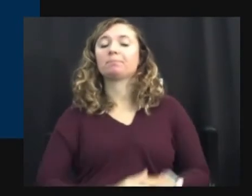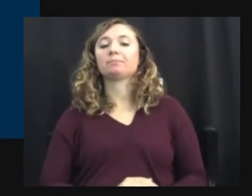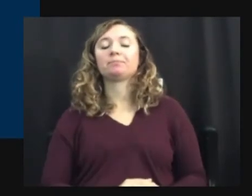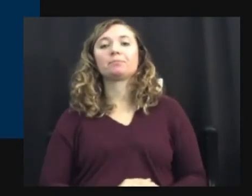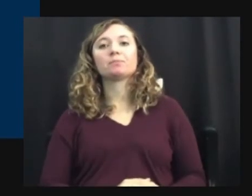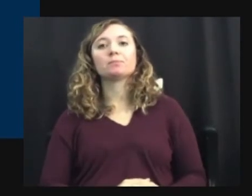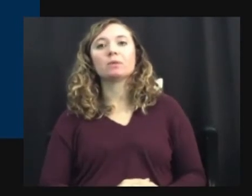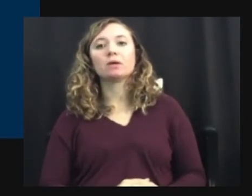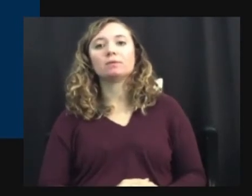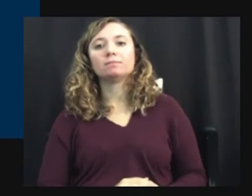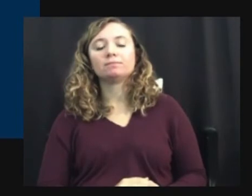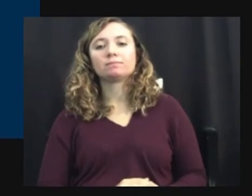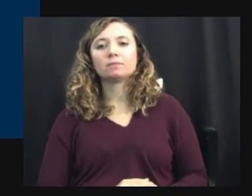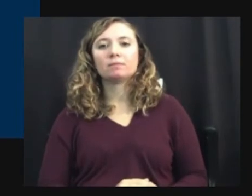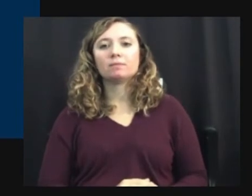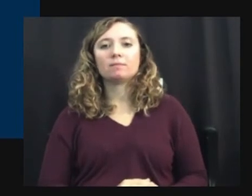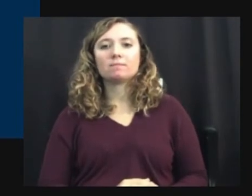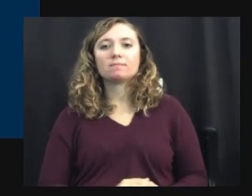So